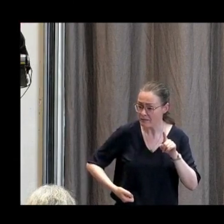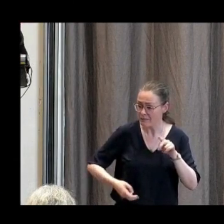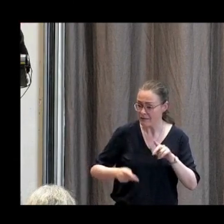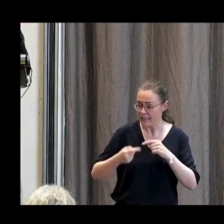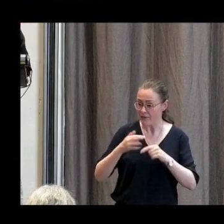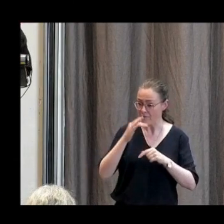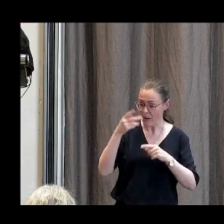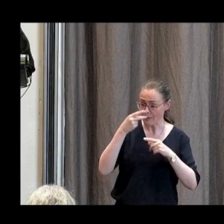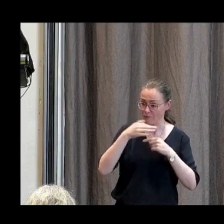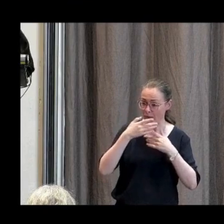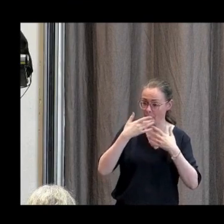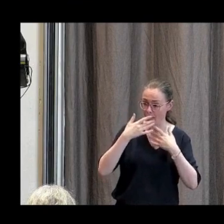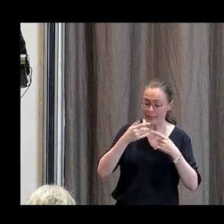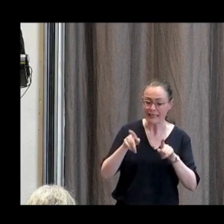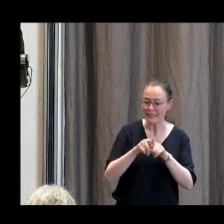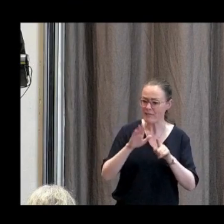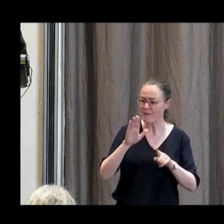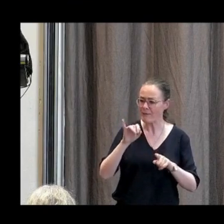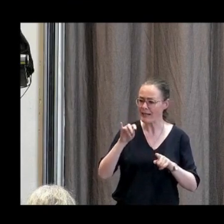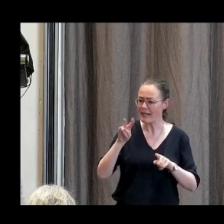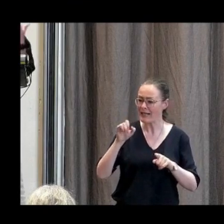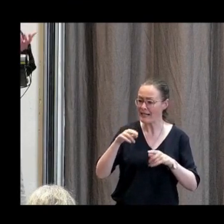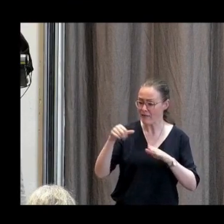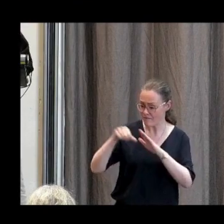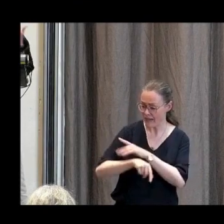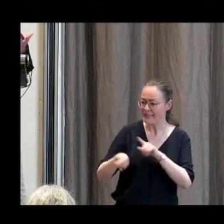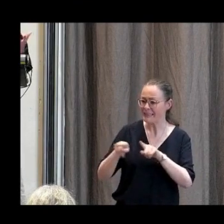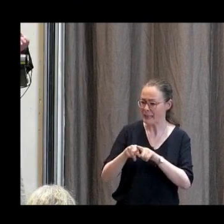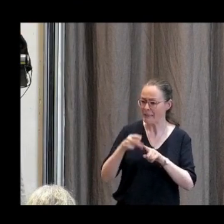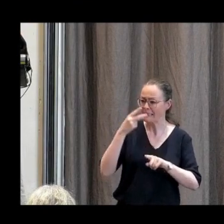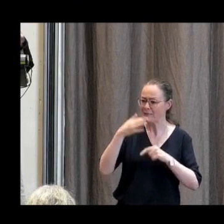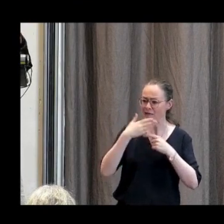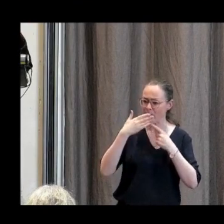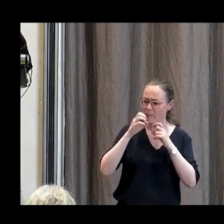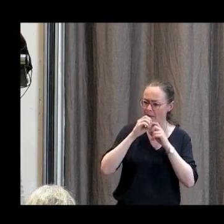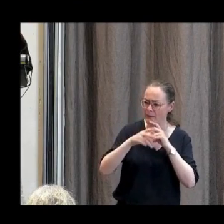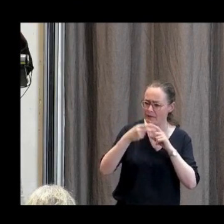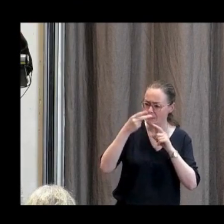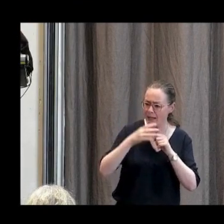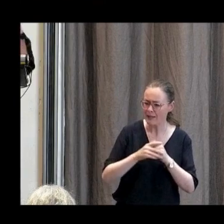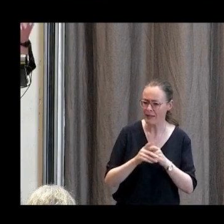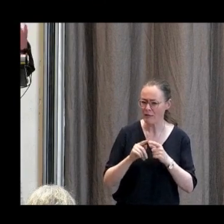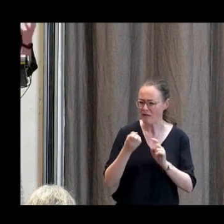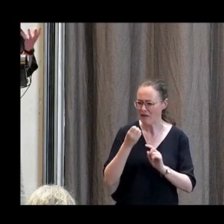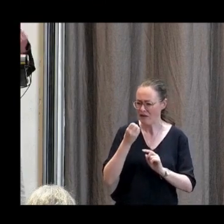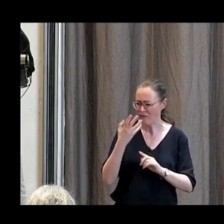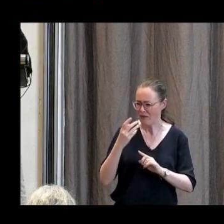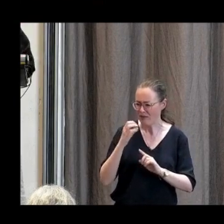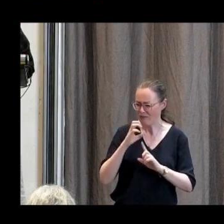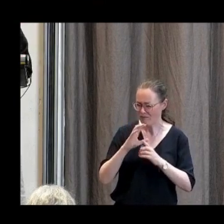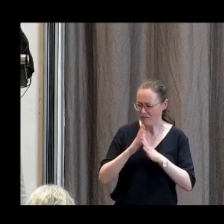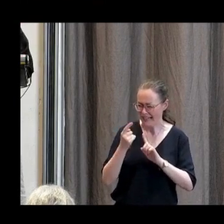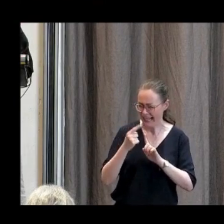condition. And liver failure was also diagnosed by a smell coming off breath, a lovely rotten eggy